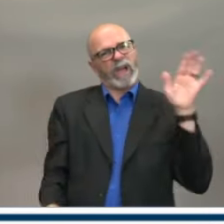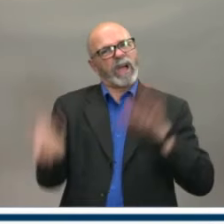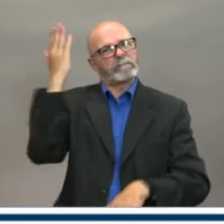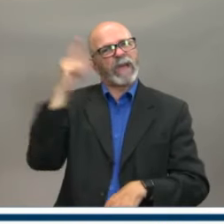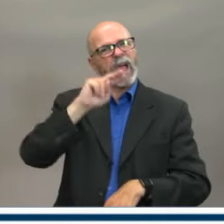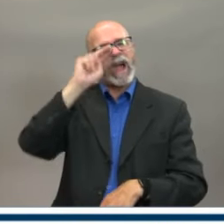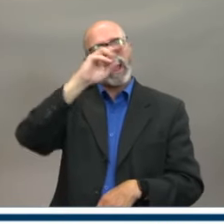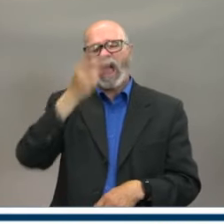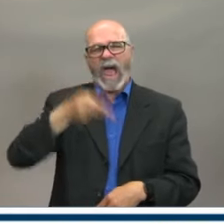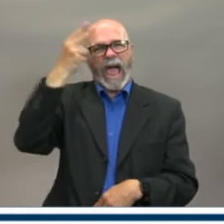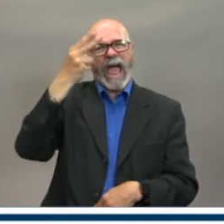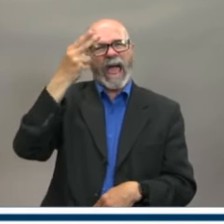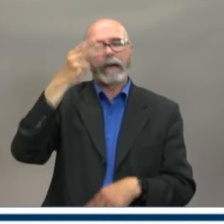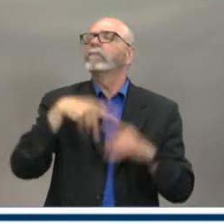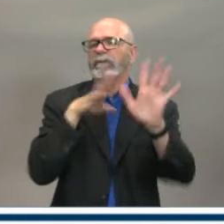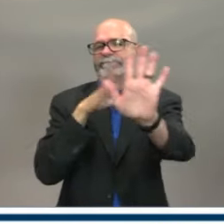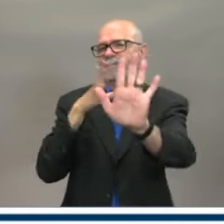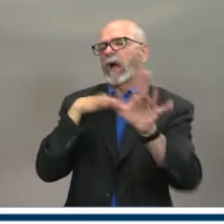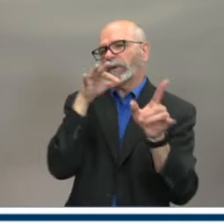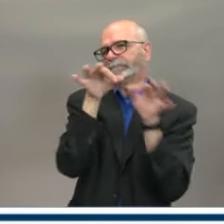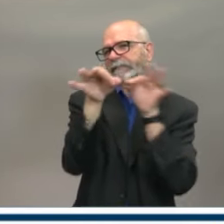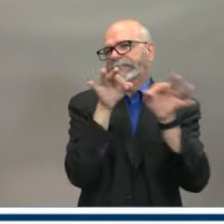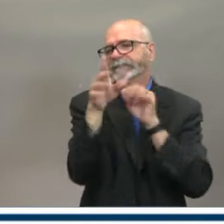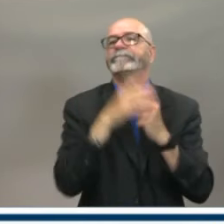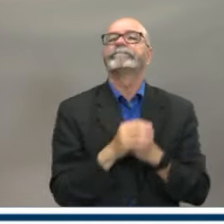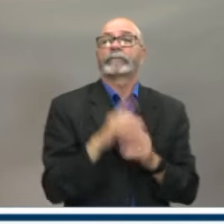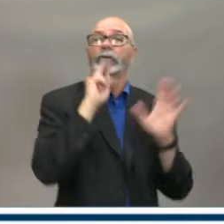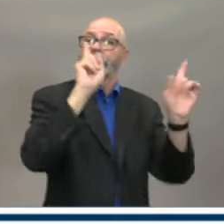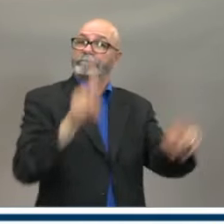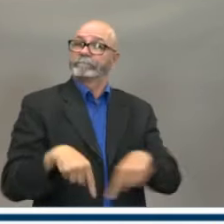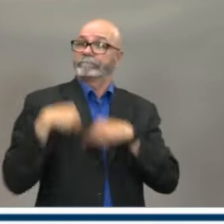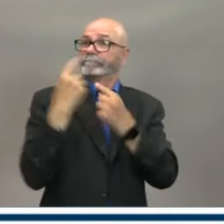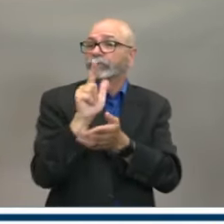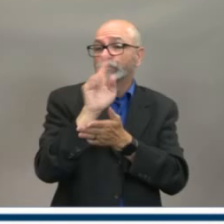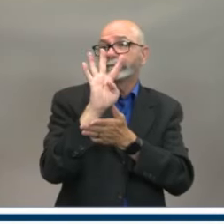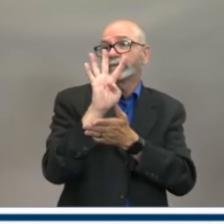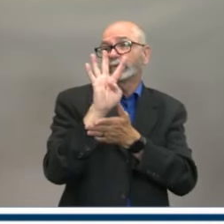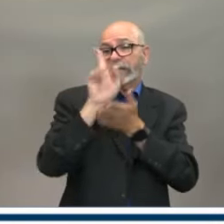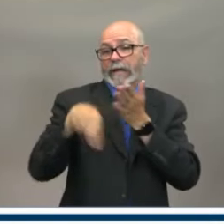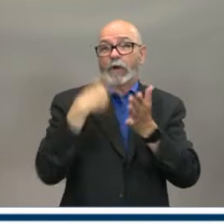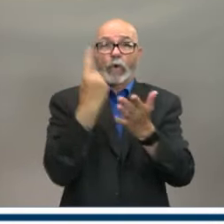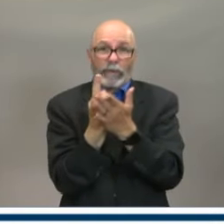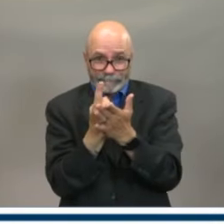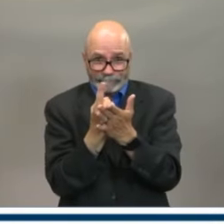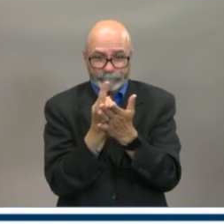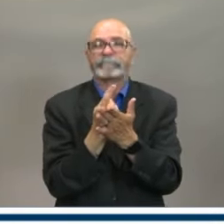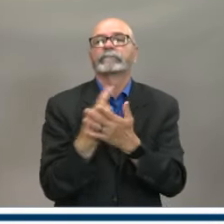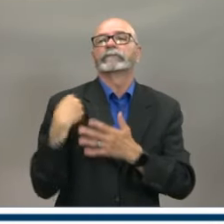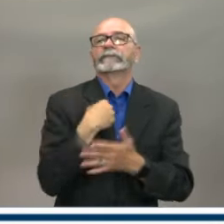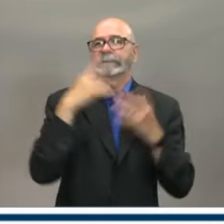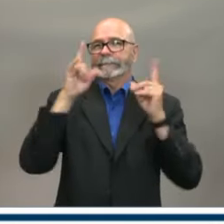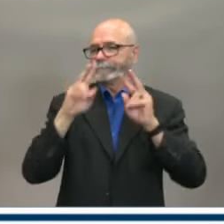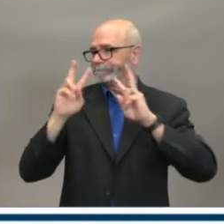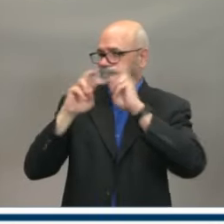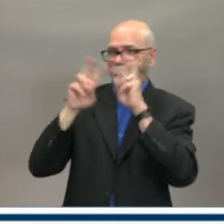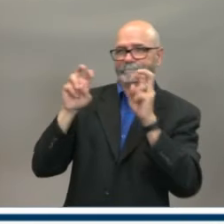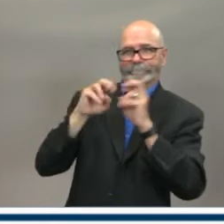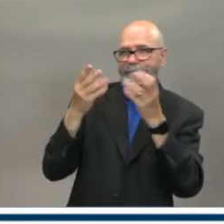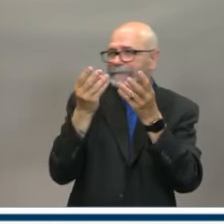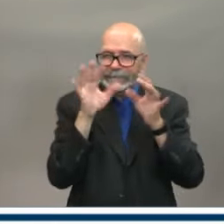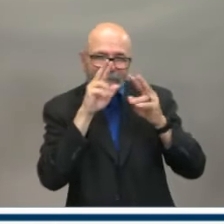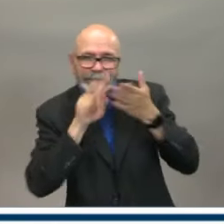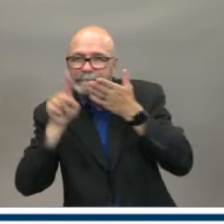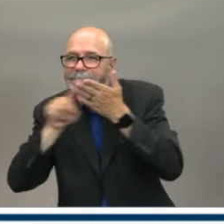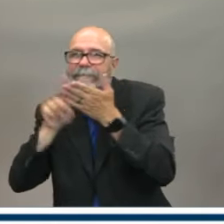for people. In the last 24 hours, public health has worked very hard to resolve a large number of cases and move them from the